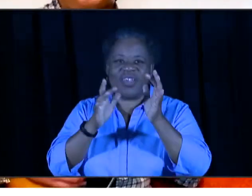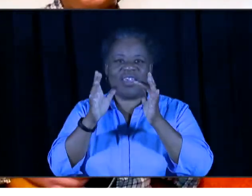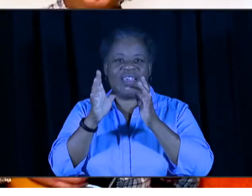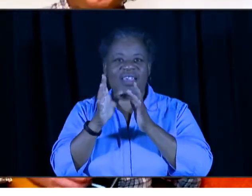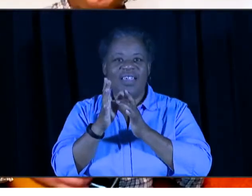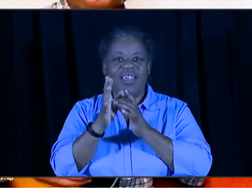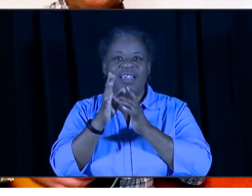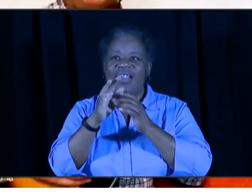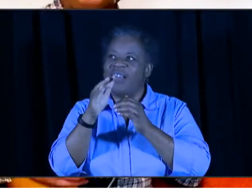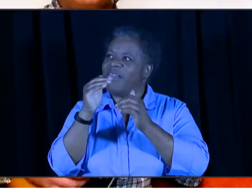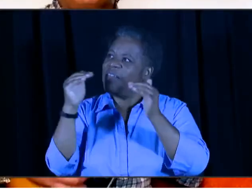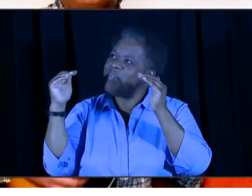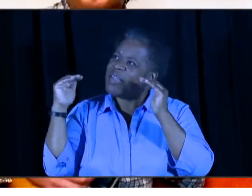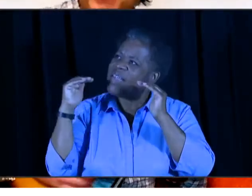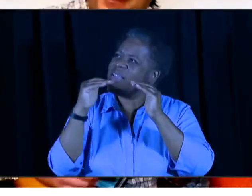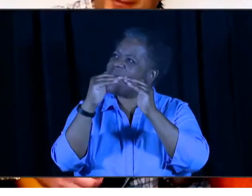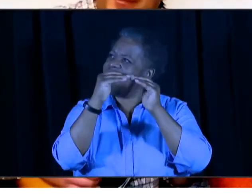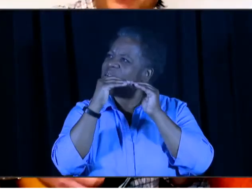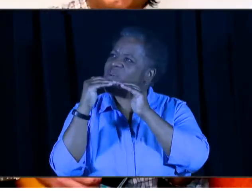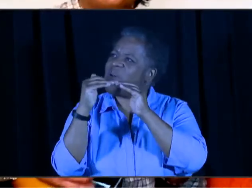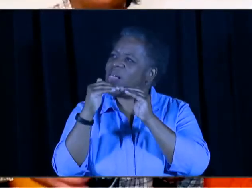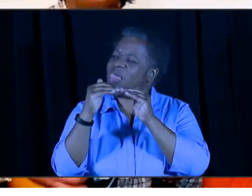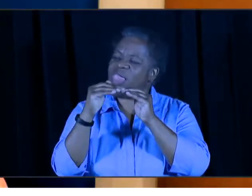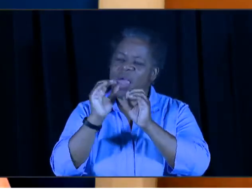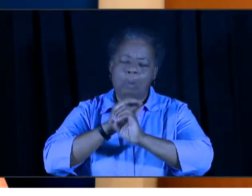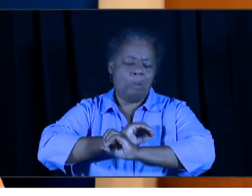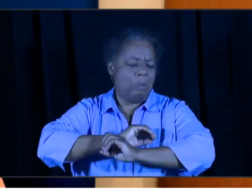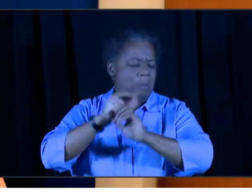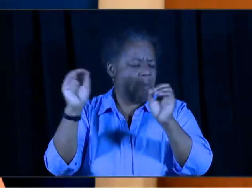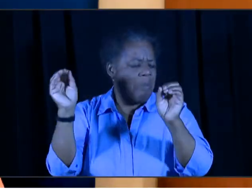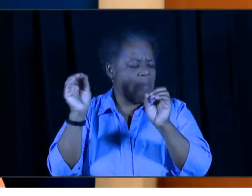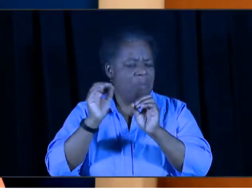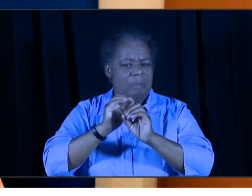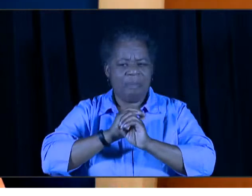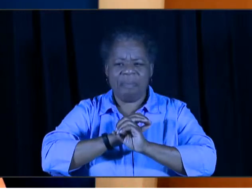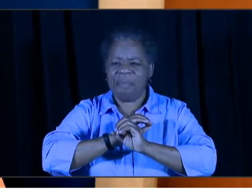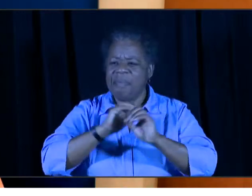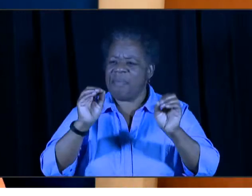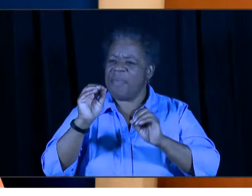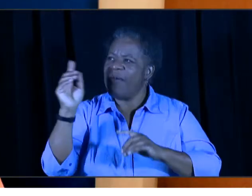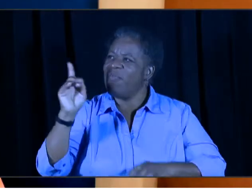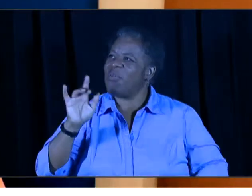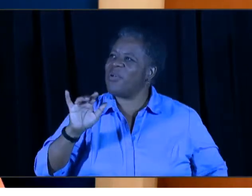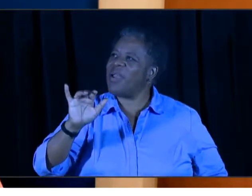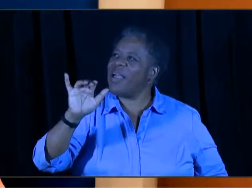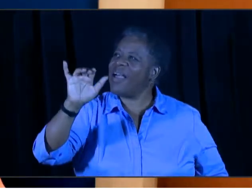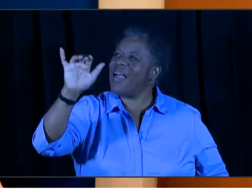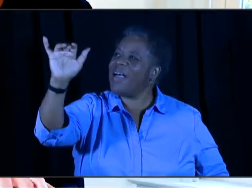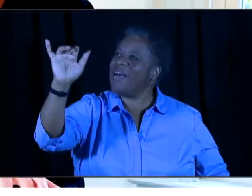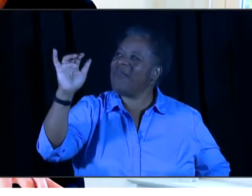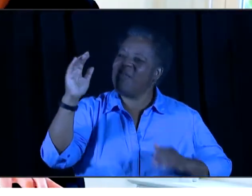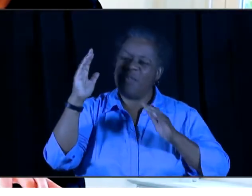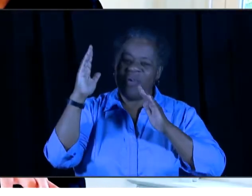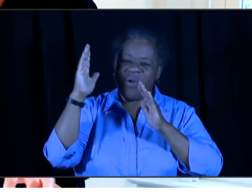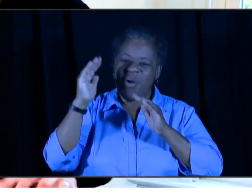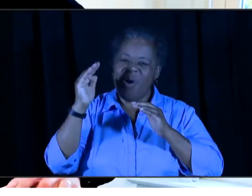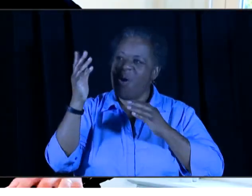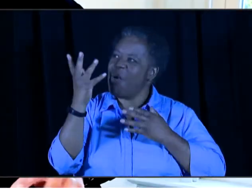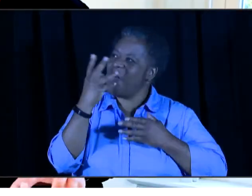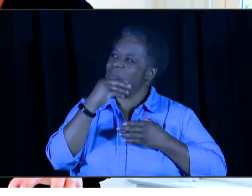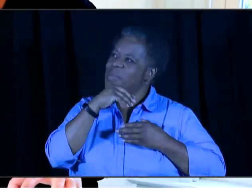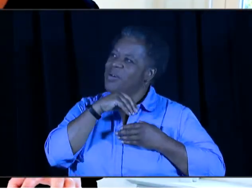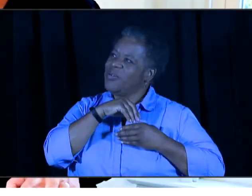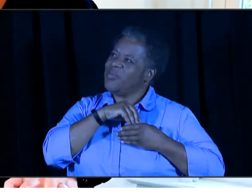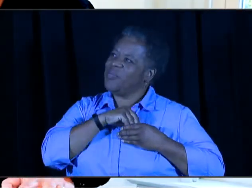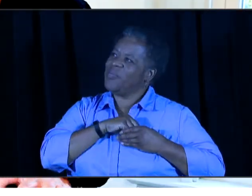one beside you. Forever the hope in my